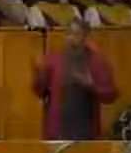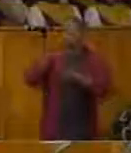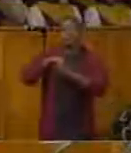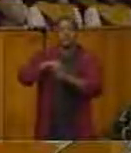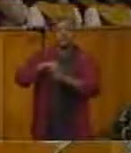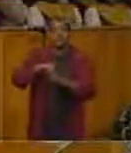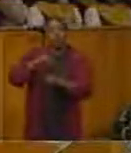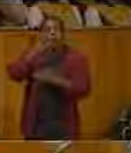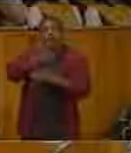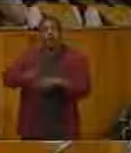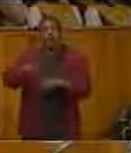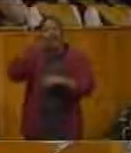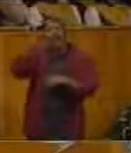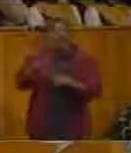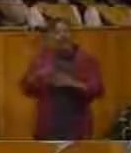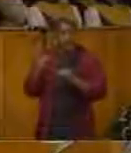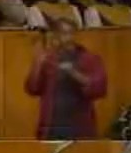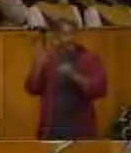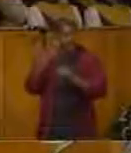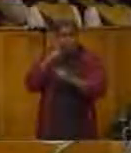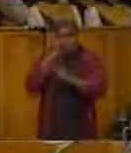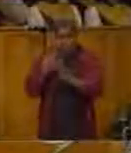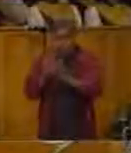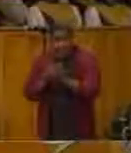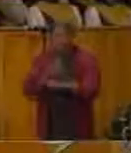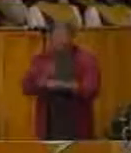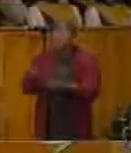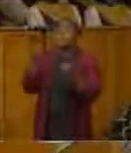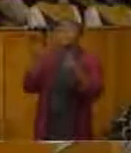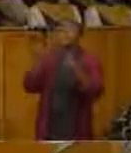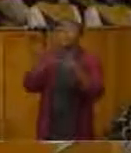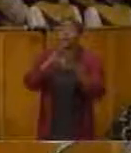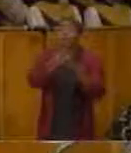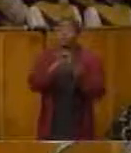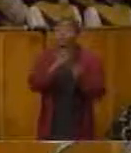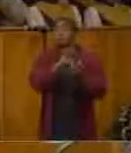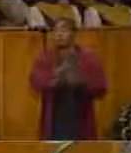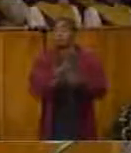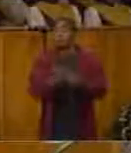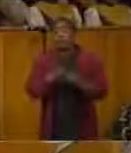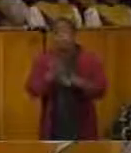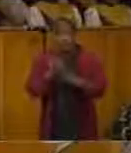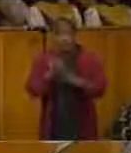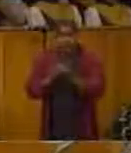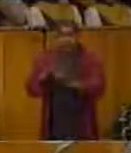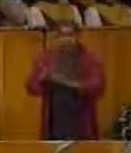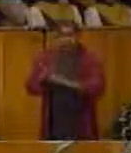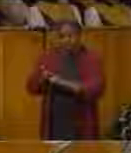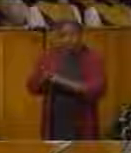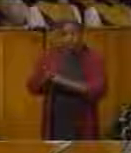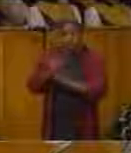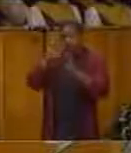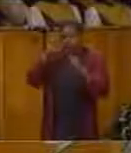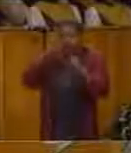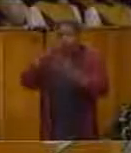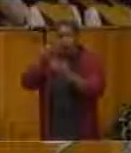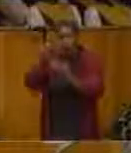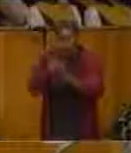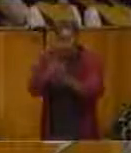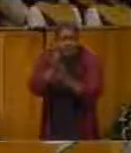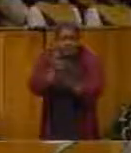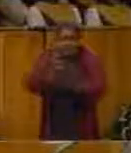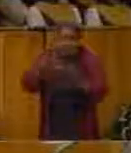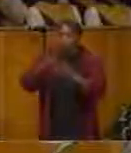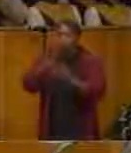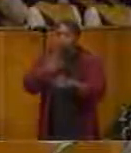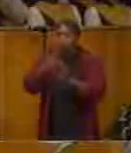than half of the teachings of Jesus, and many of the parables of Jesus center around money in some way, shape,